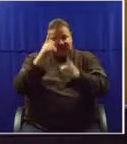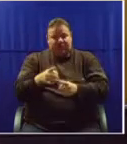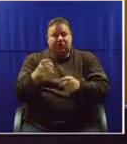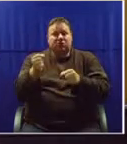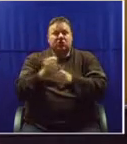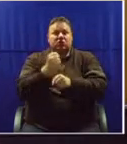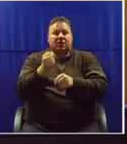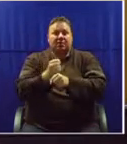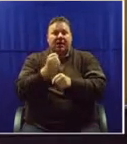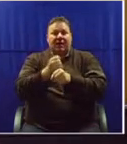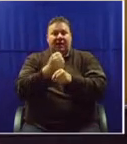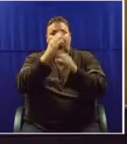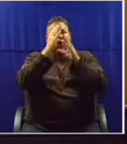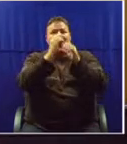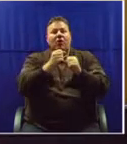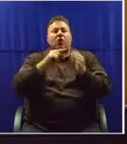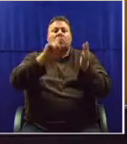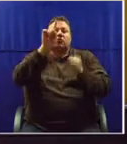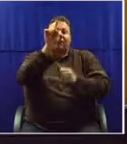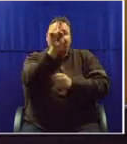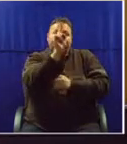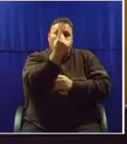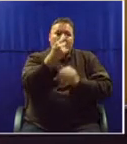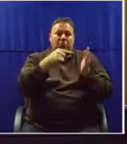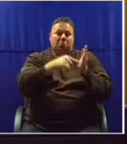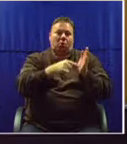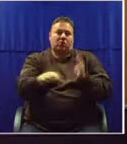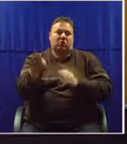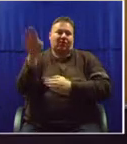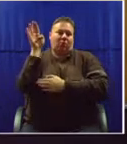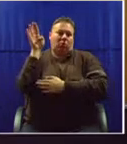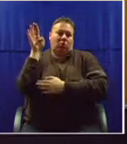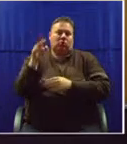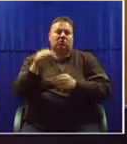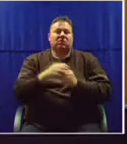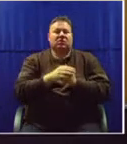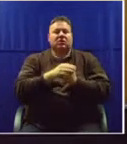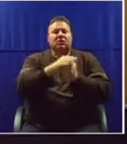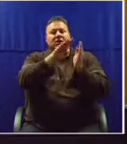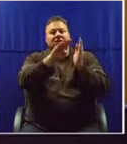of order. That is sub rule 7.